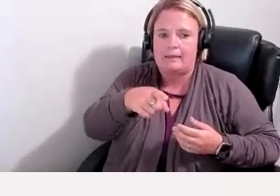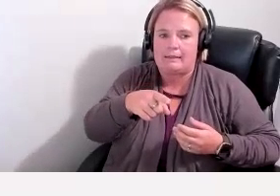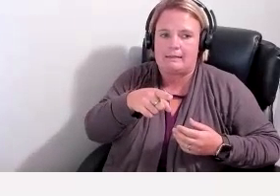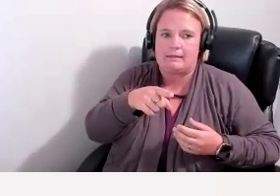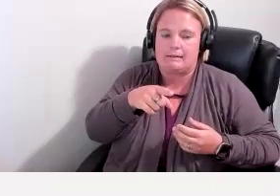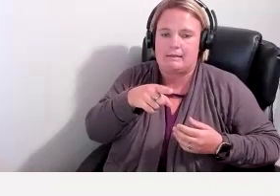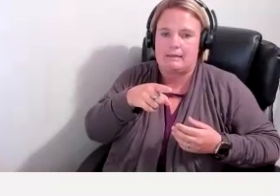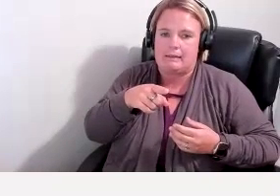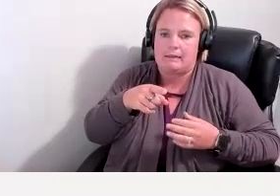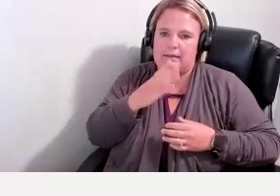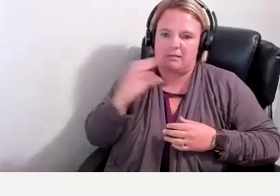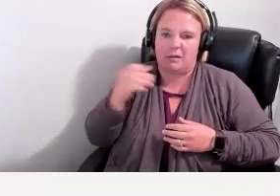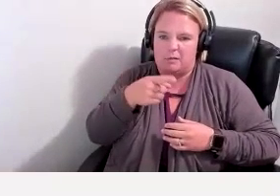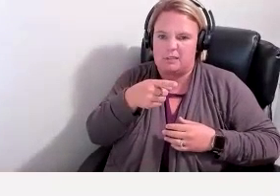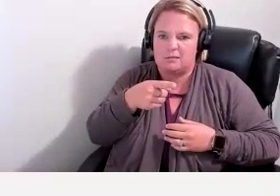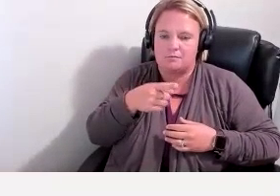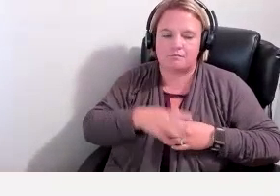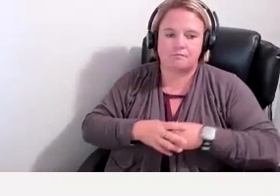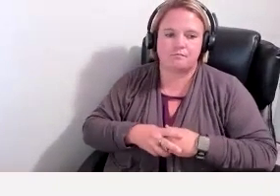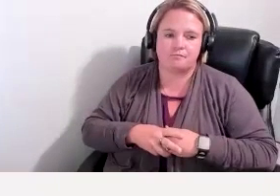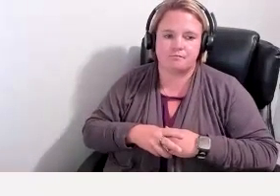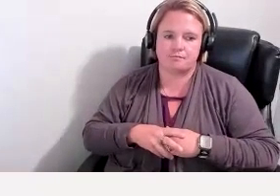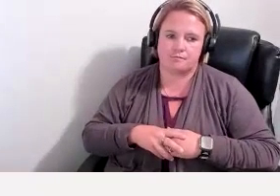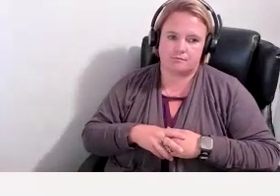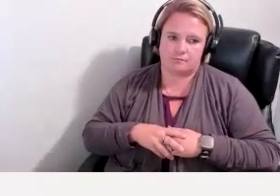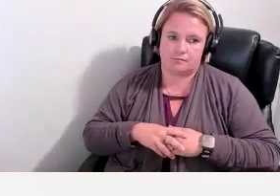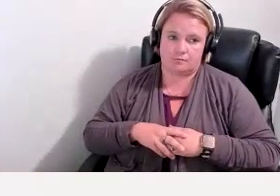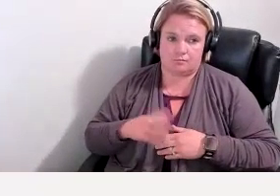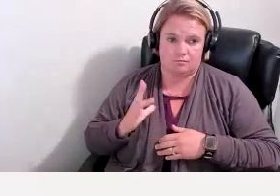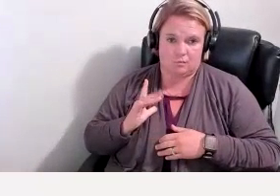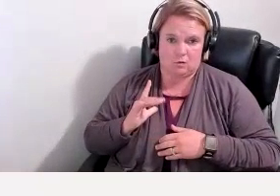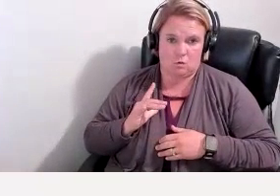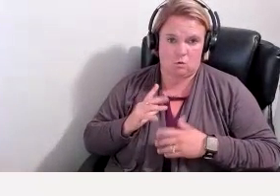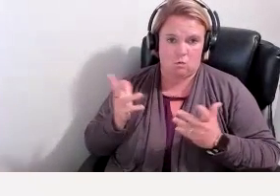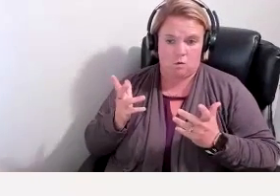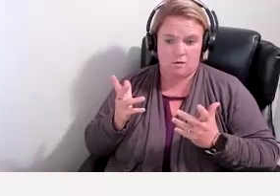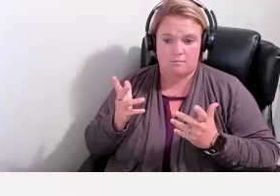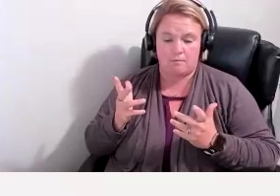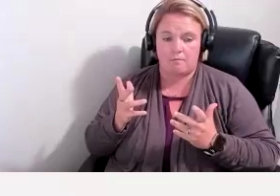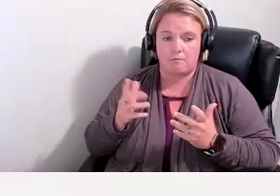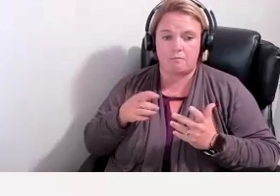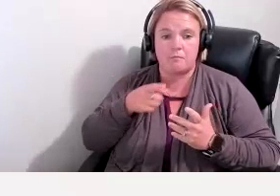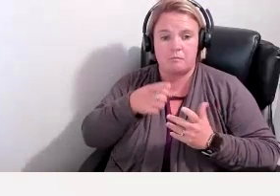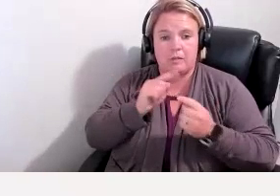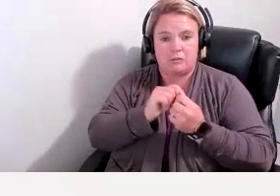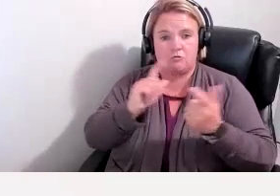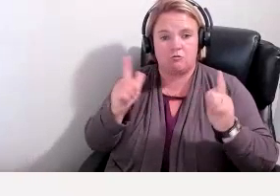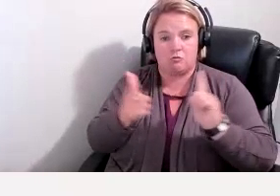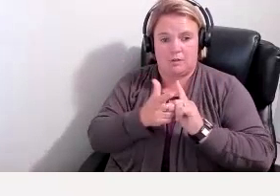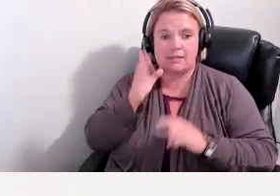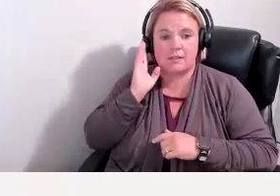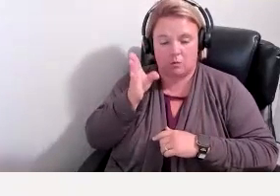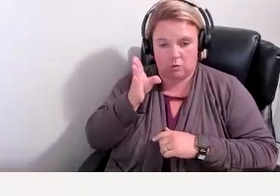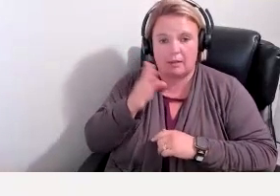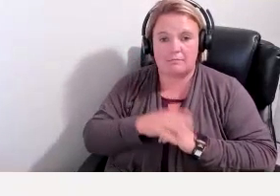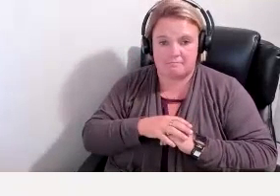and that's who we're using. One really cool thing about it is that it translates your